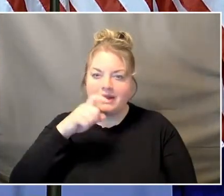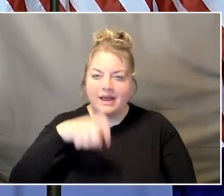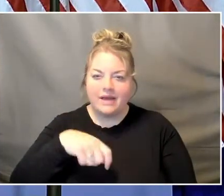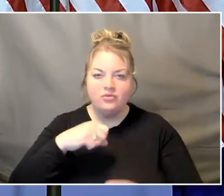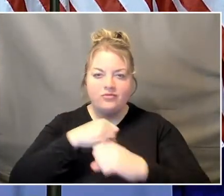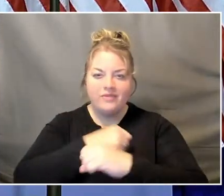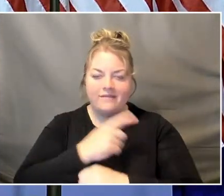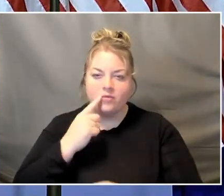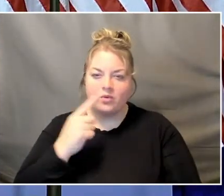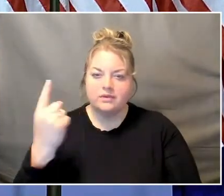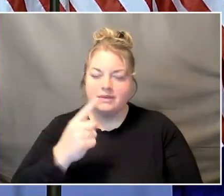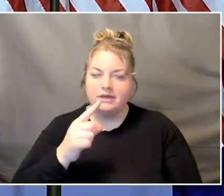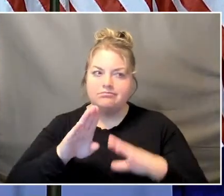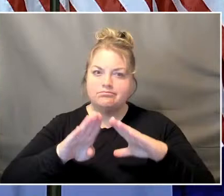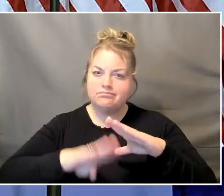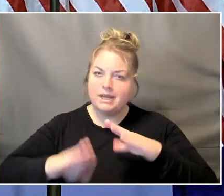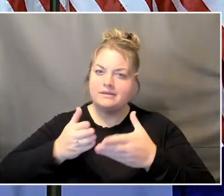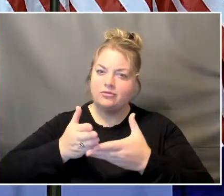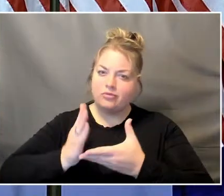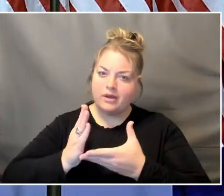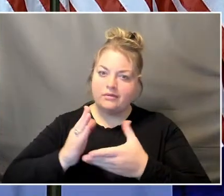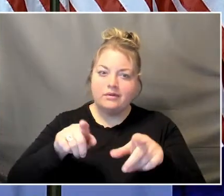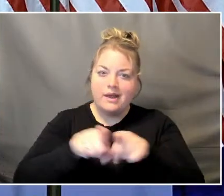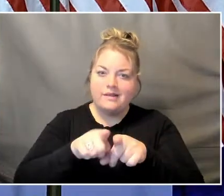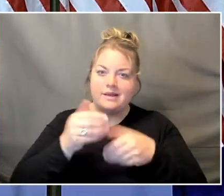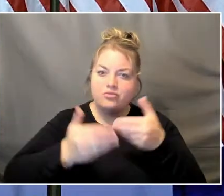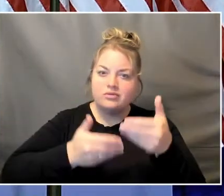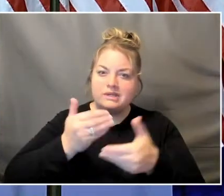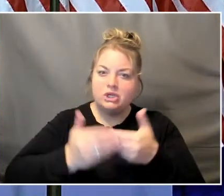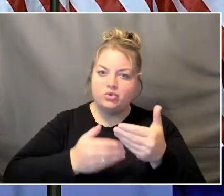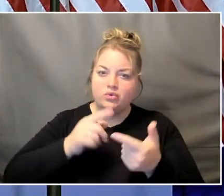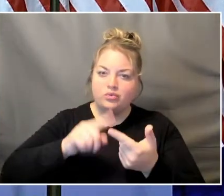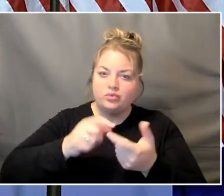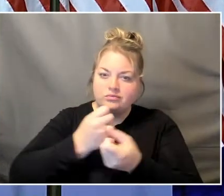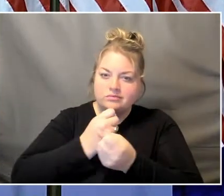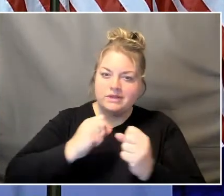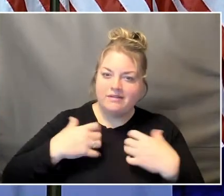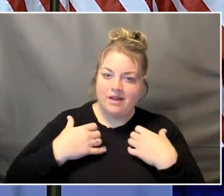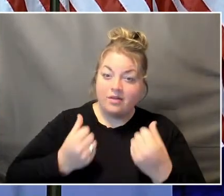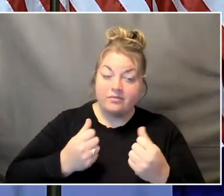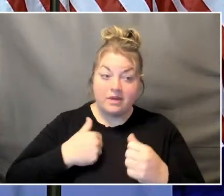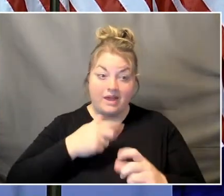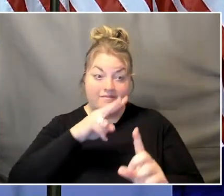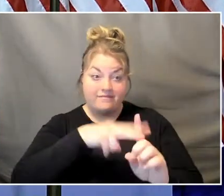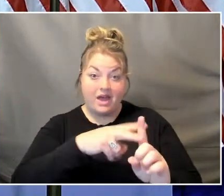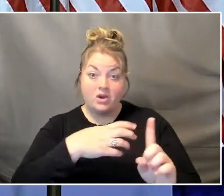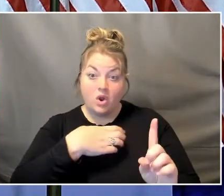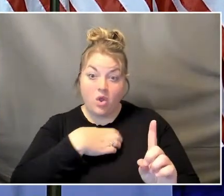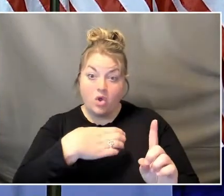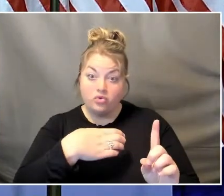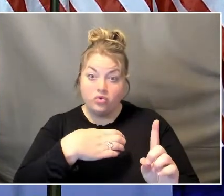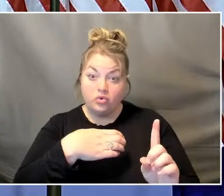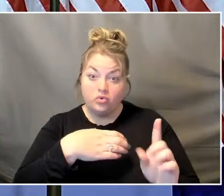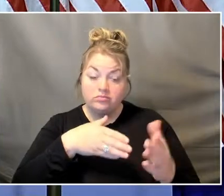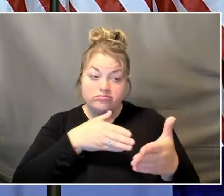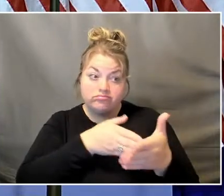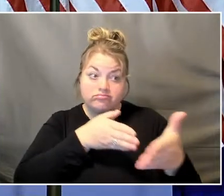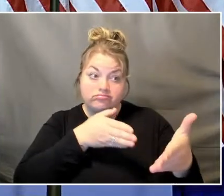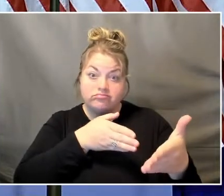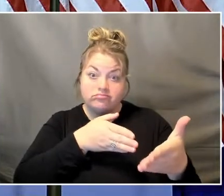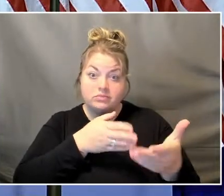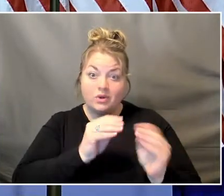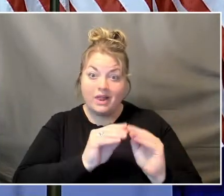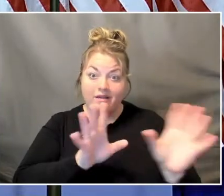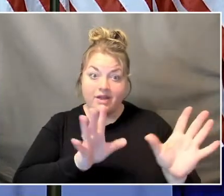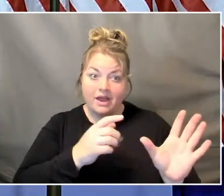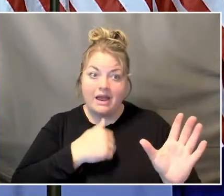so basic as a procedure to save my health. But after I filed a lawsuit seeking to clarify that I qualified under one of the